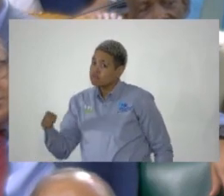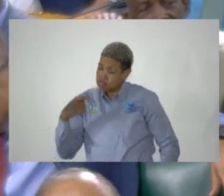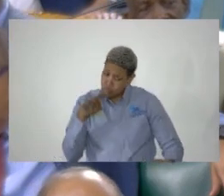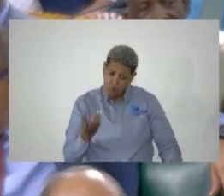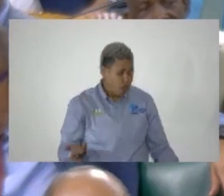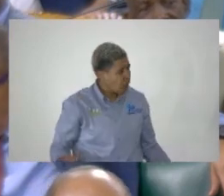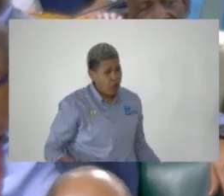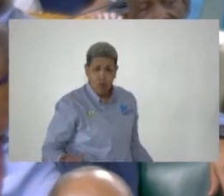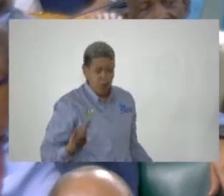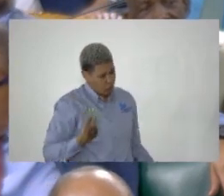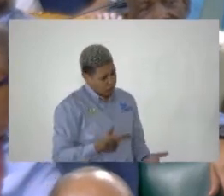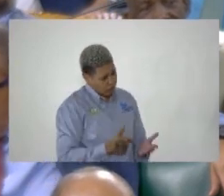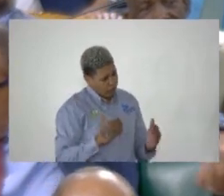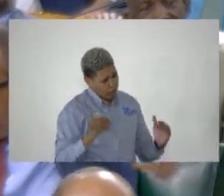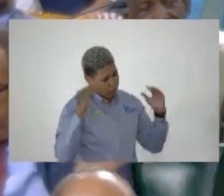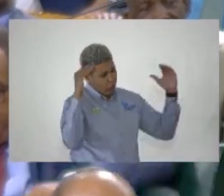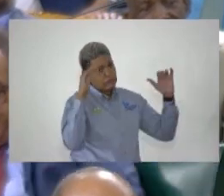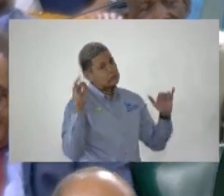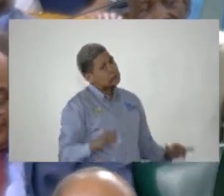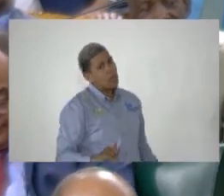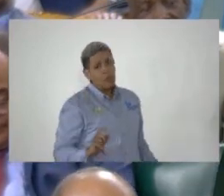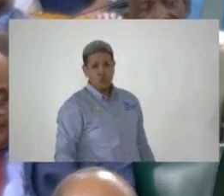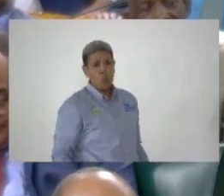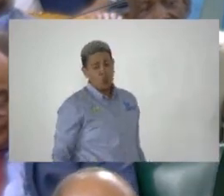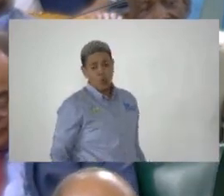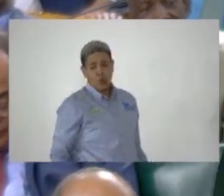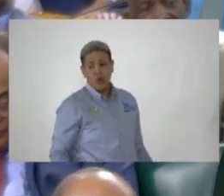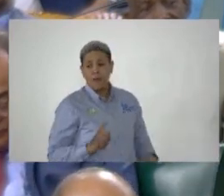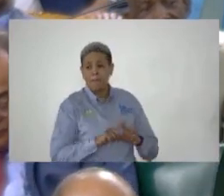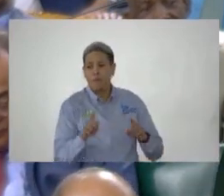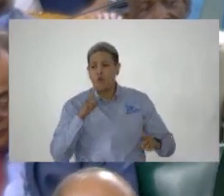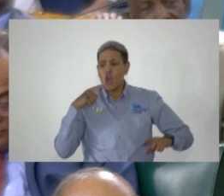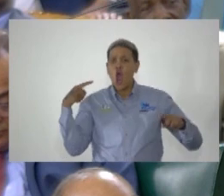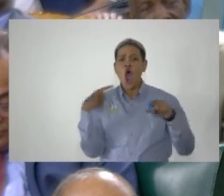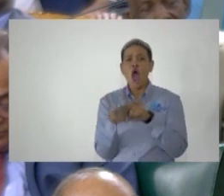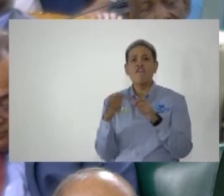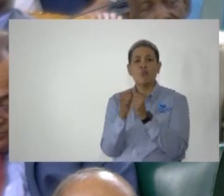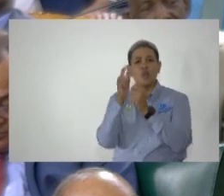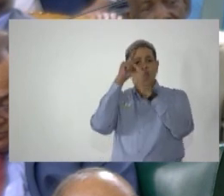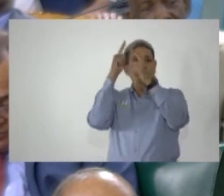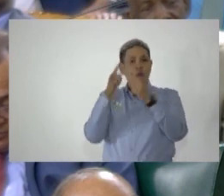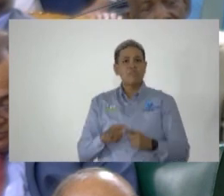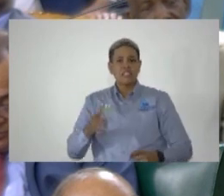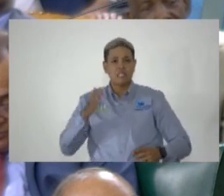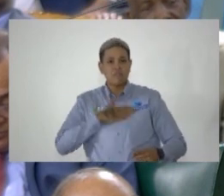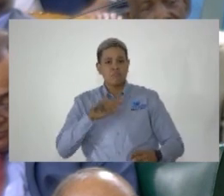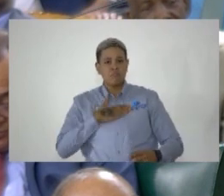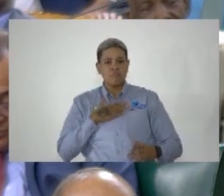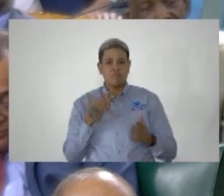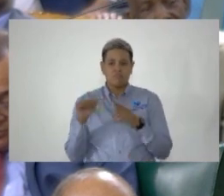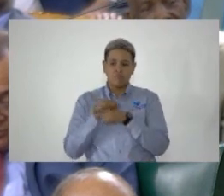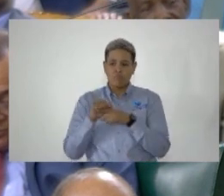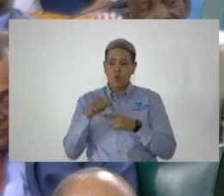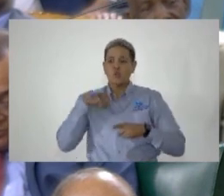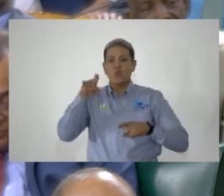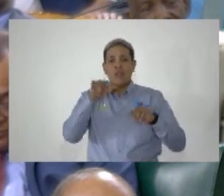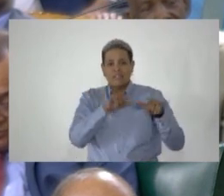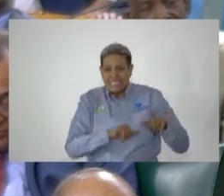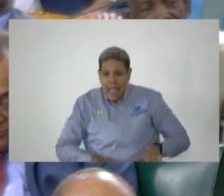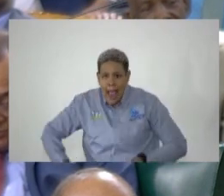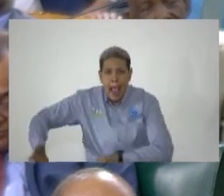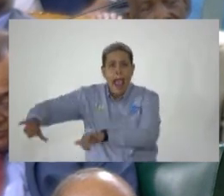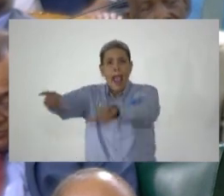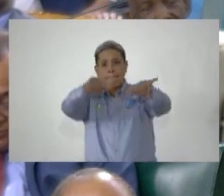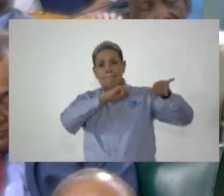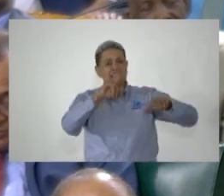that premium should remain. But it came into direct conflict with one of the objectives of the exercise, that we should have uniformity across the